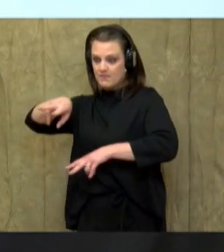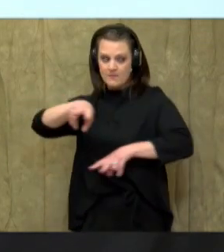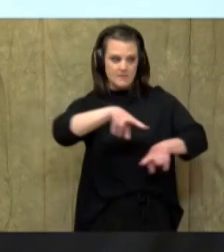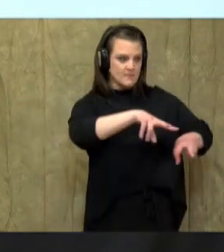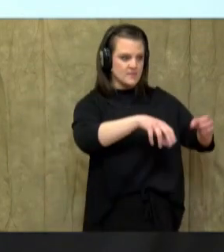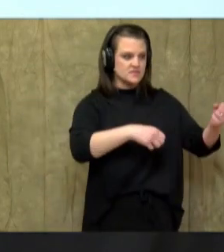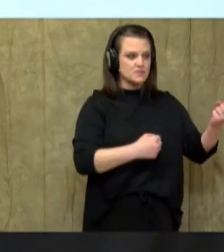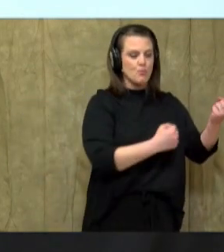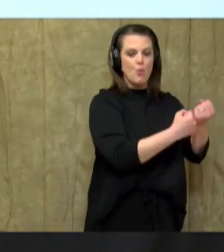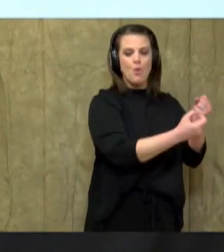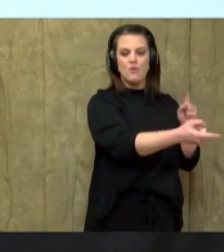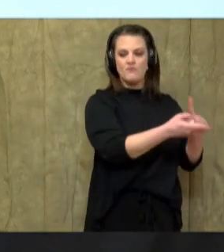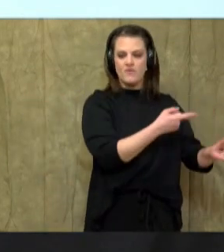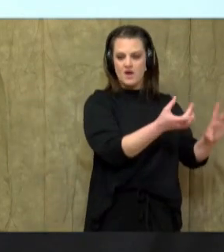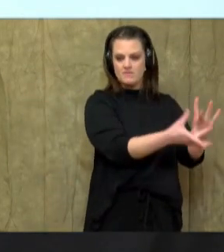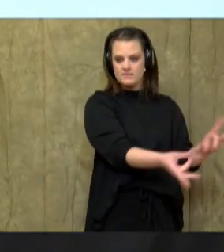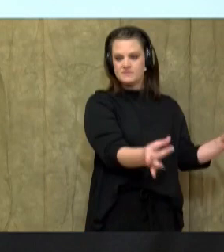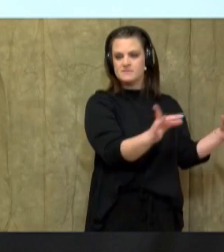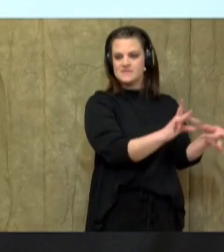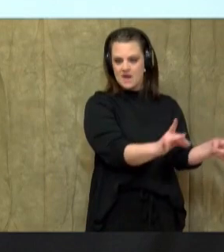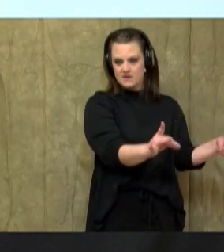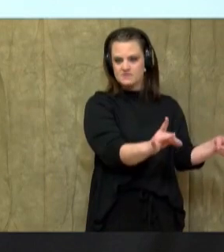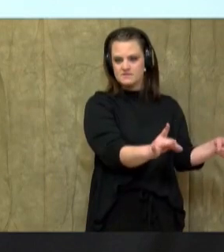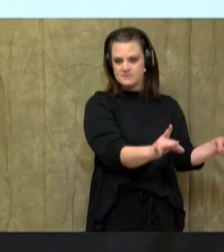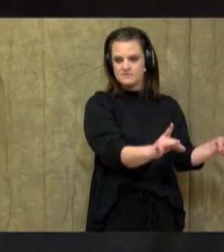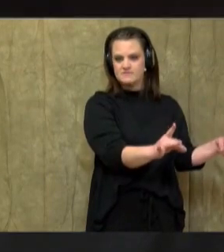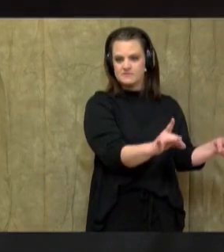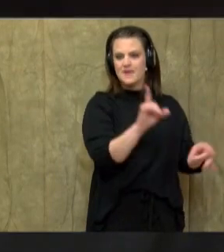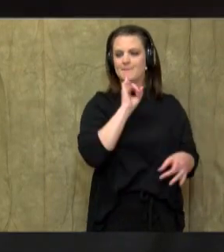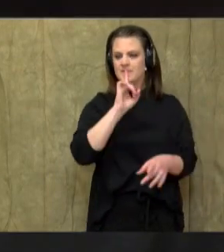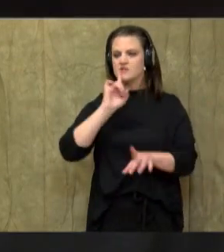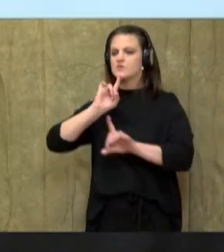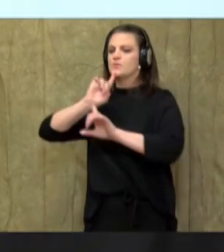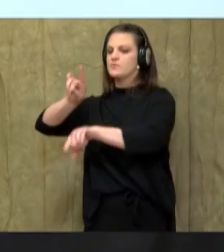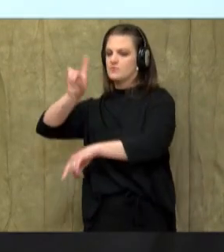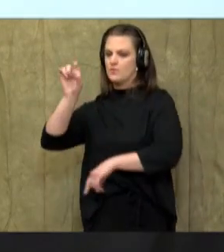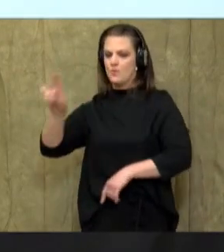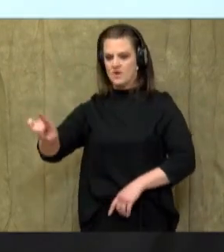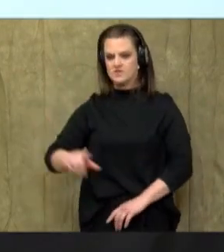sense because you've answered the question.